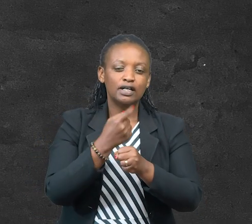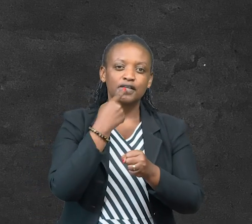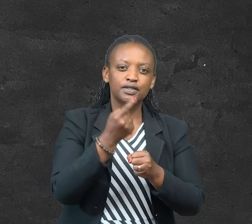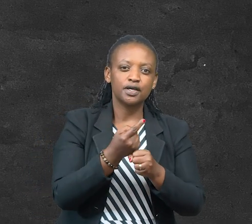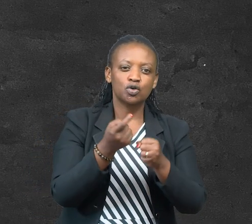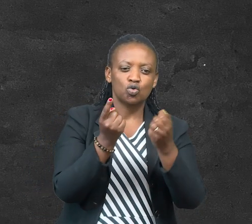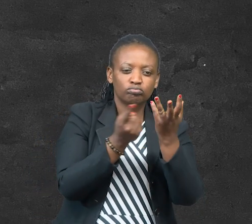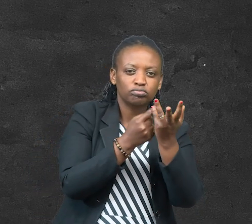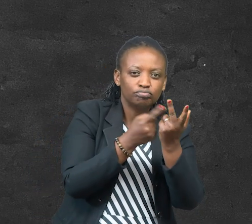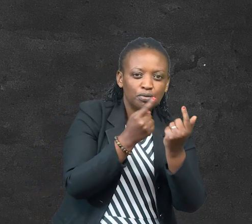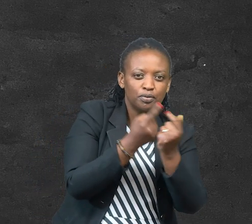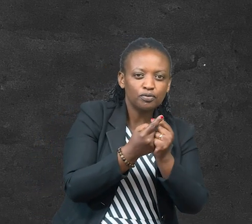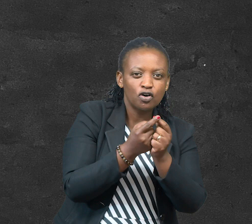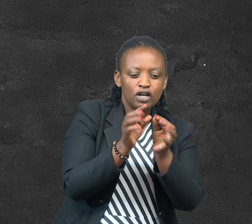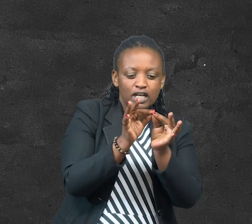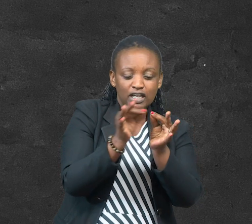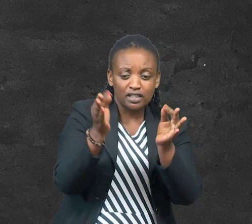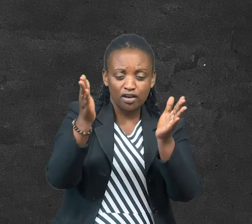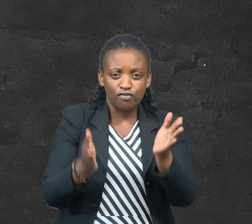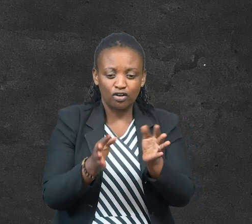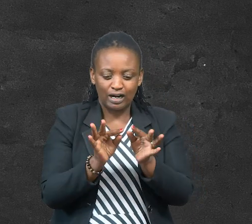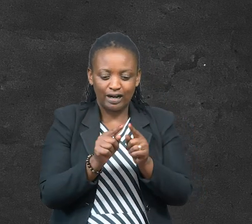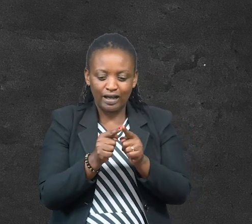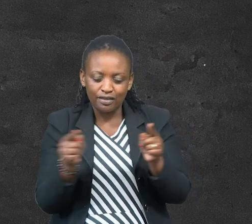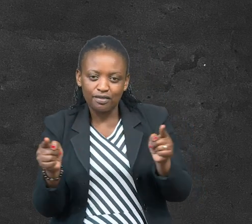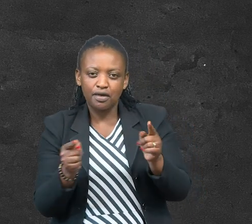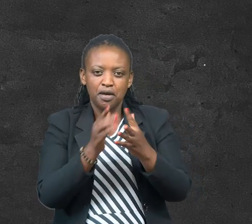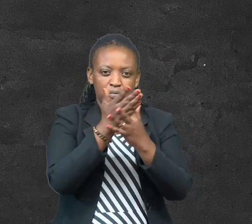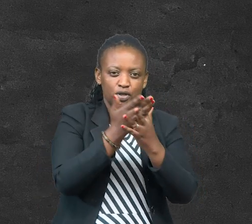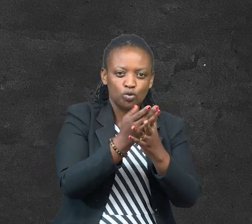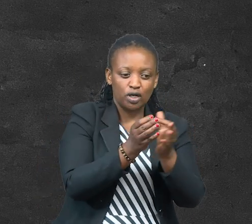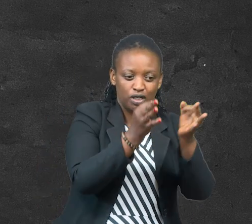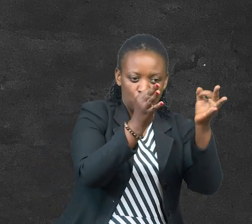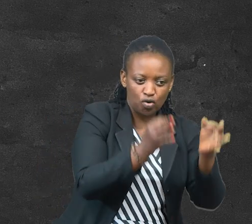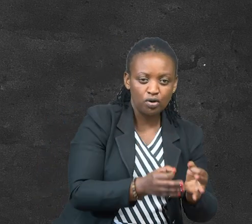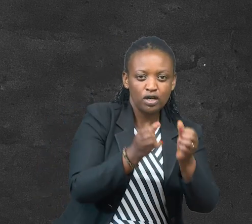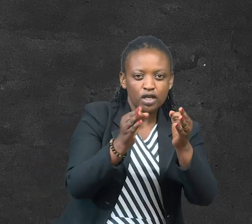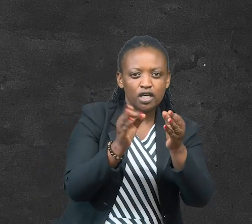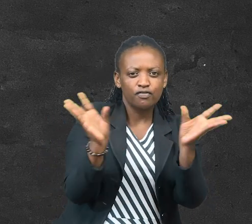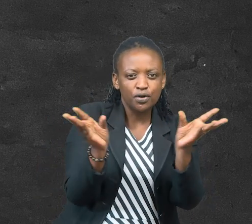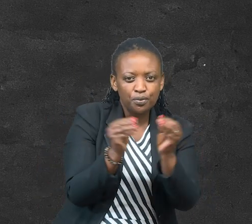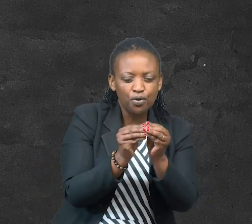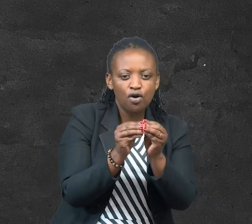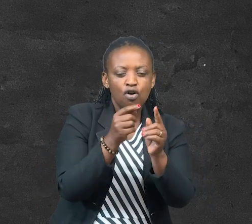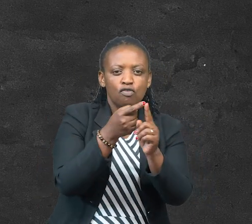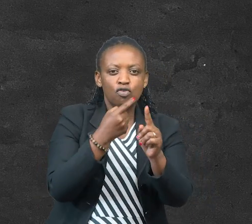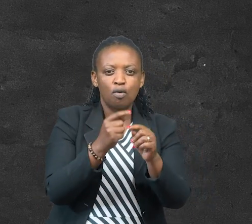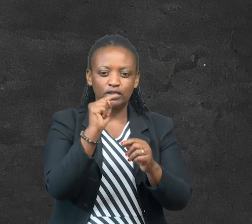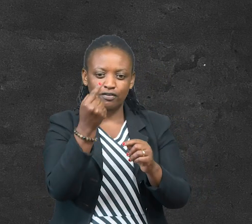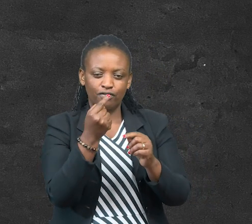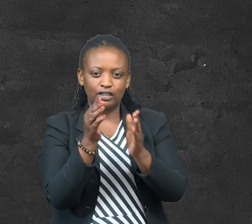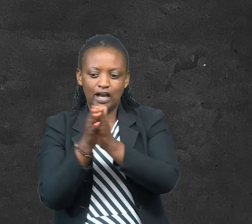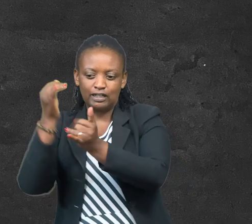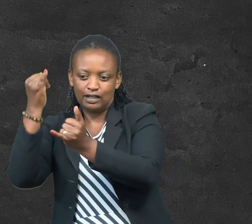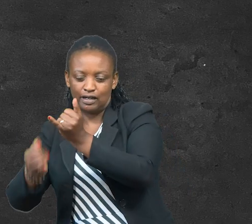homework is saying that calculate the interval length between the objects. If the total length